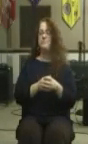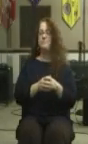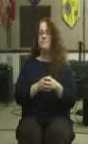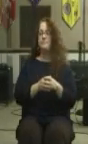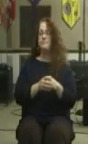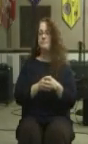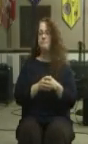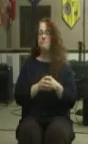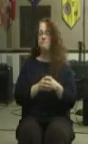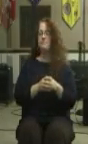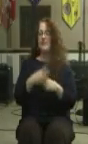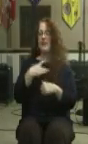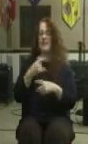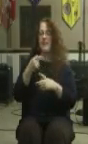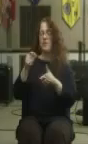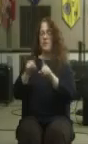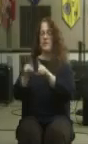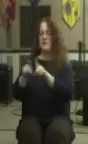don't like you because you have money.